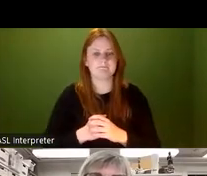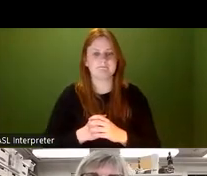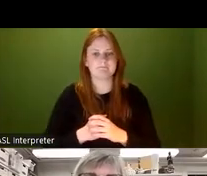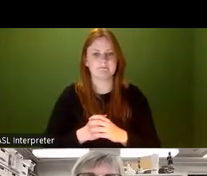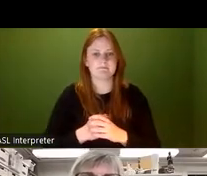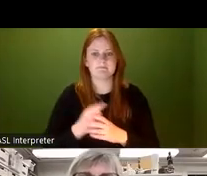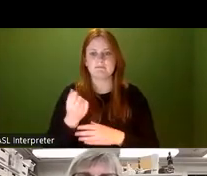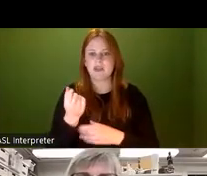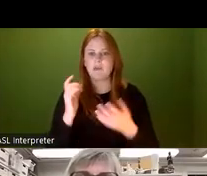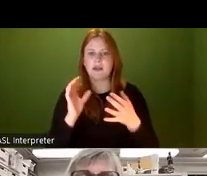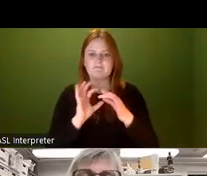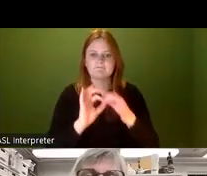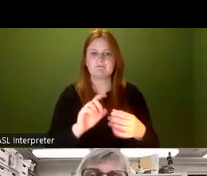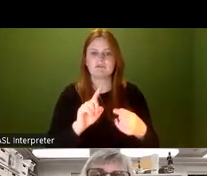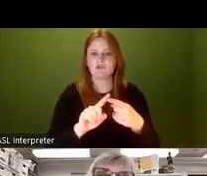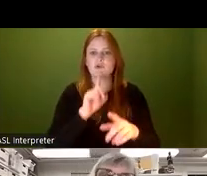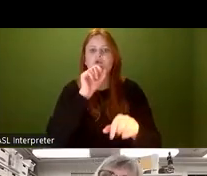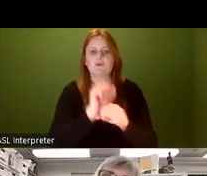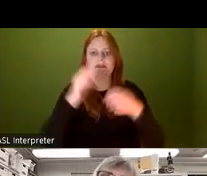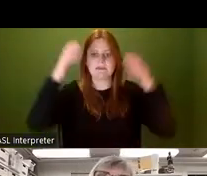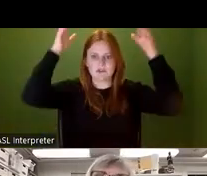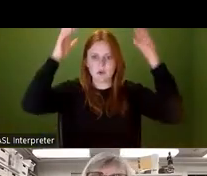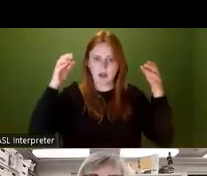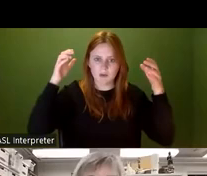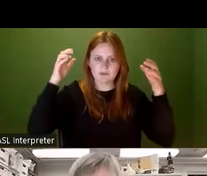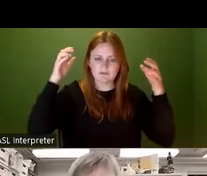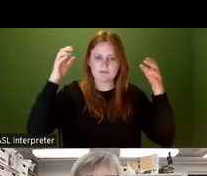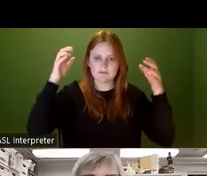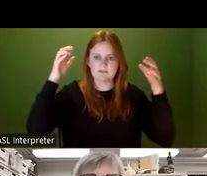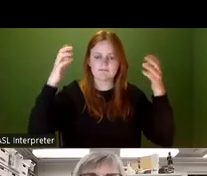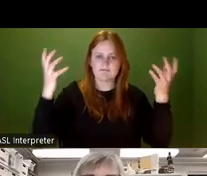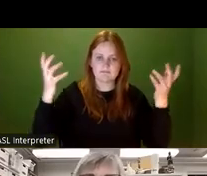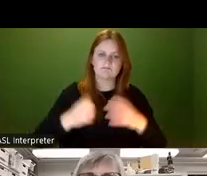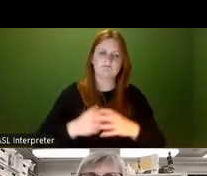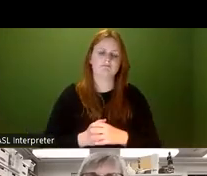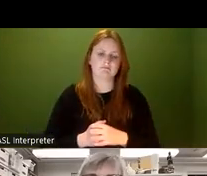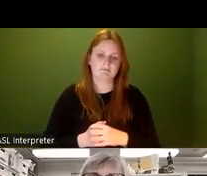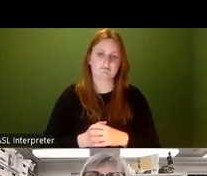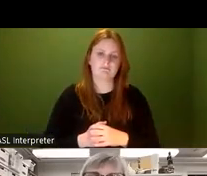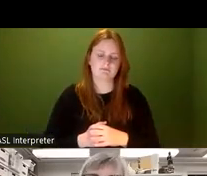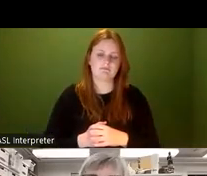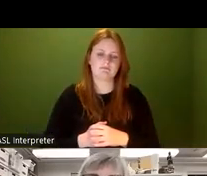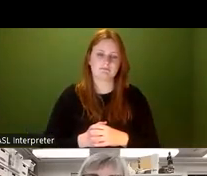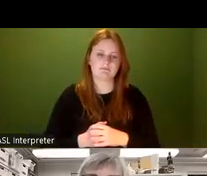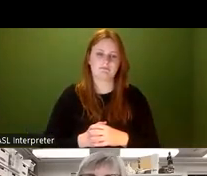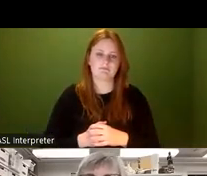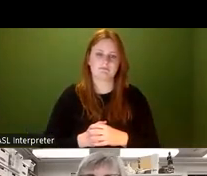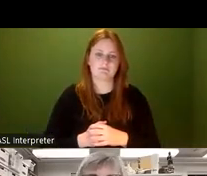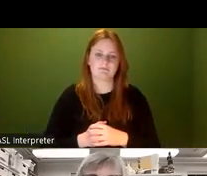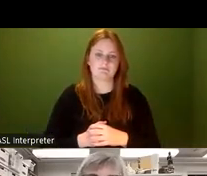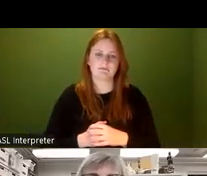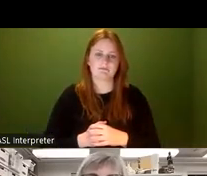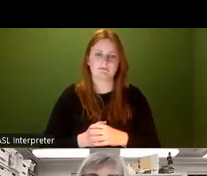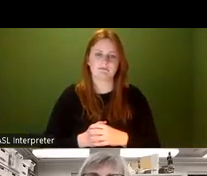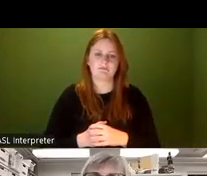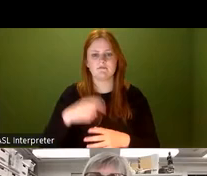reference to an actual regal kind of headpiece, but in my case, there's